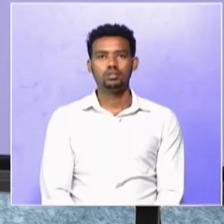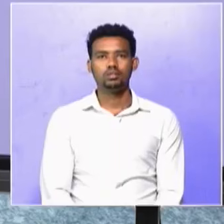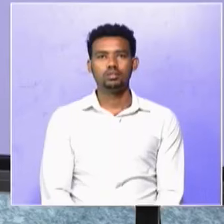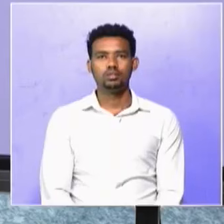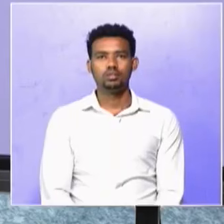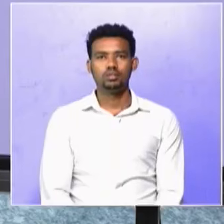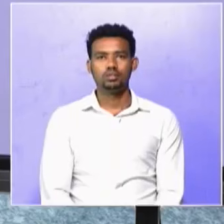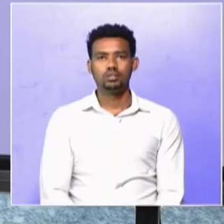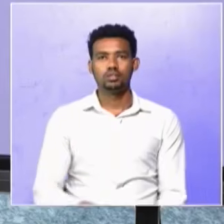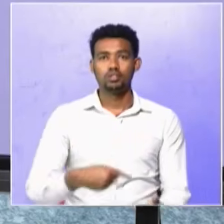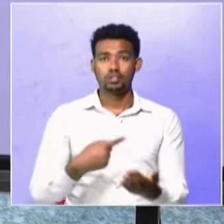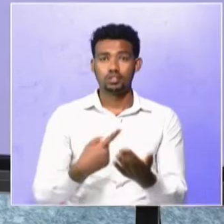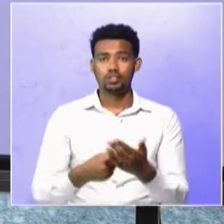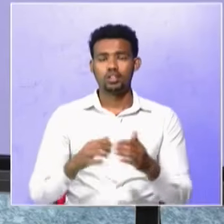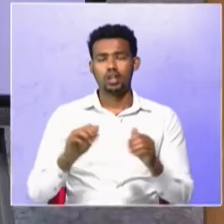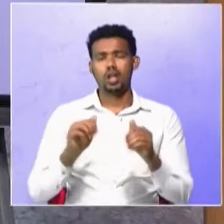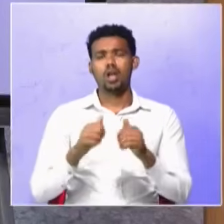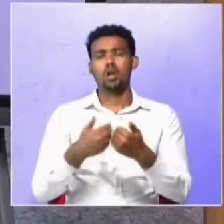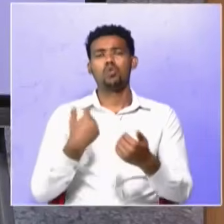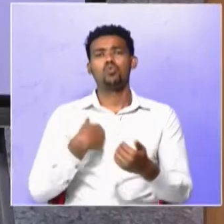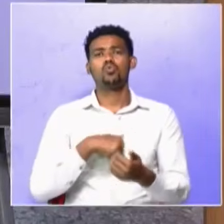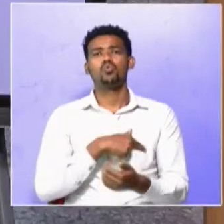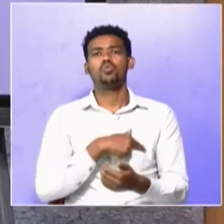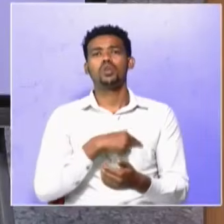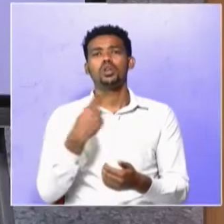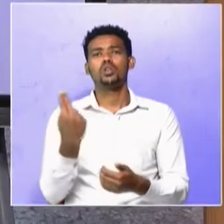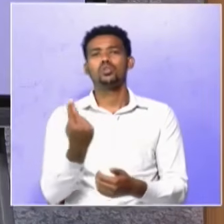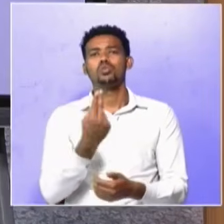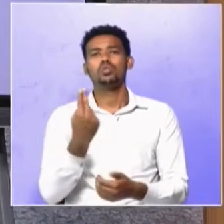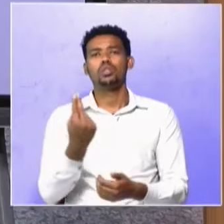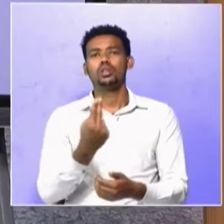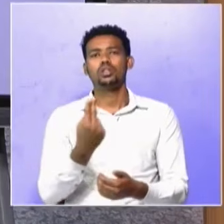animal. This is how we are using